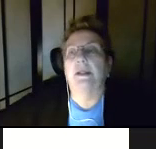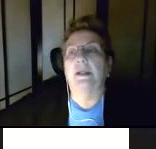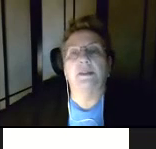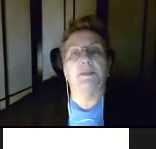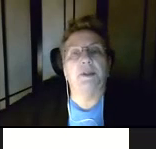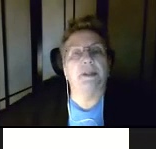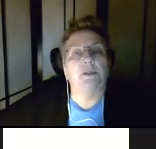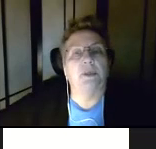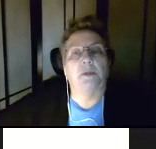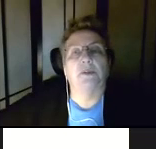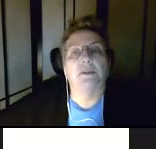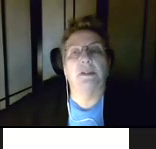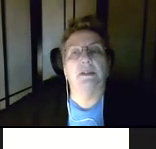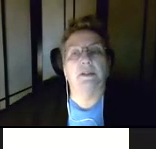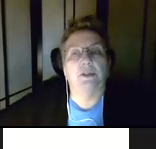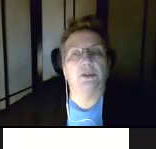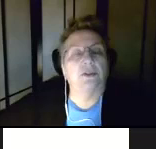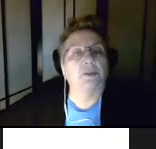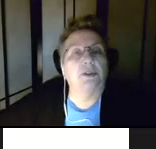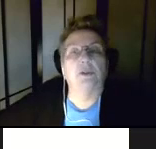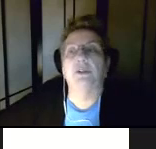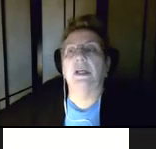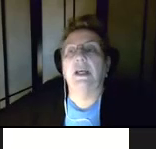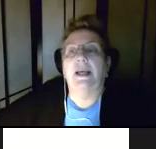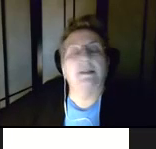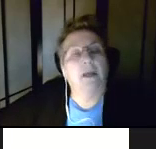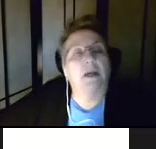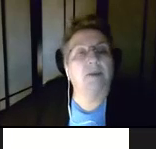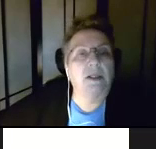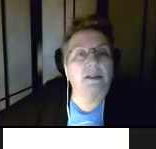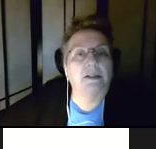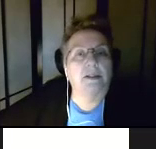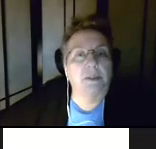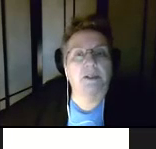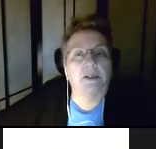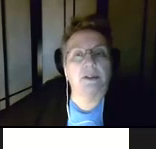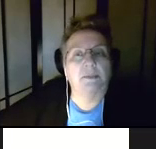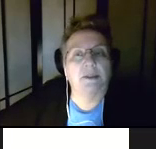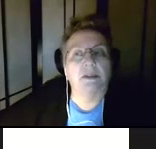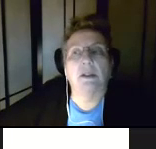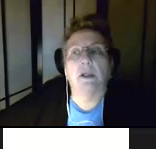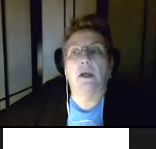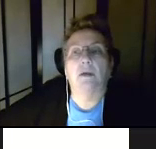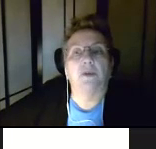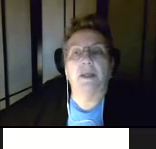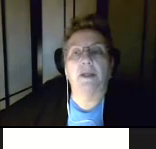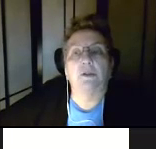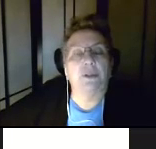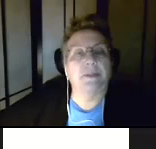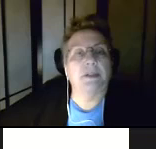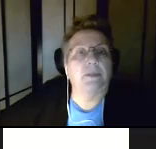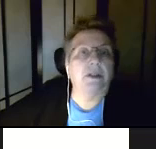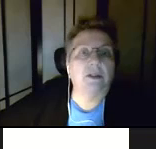historic experiments where persons and institutions were used as non-voluntary research subjects for